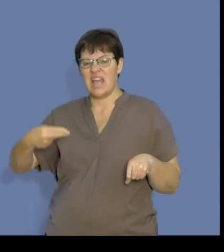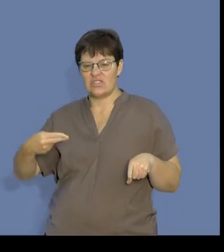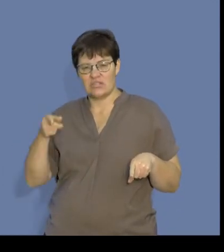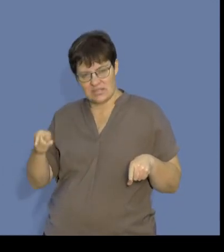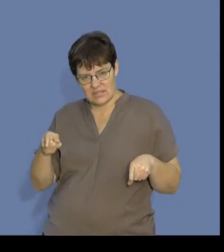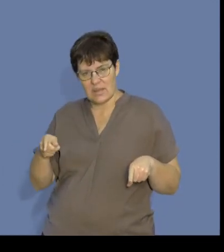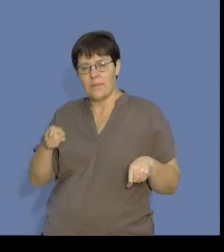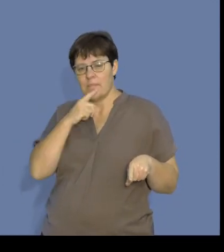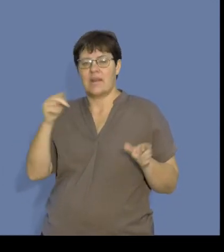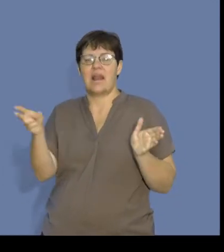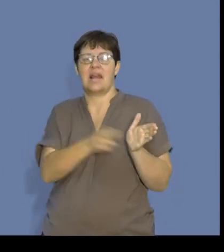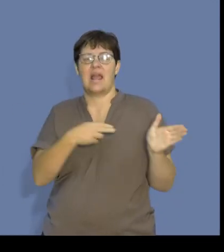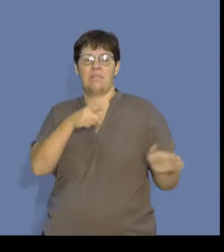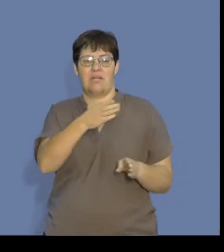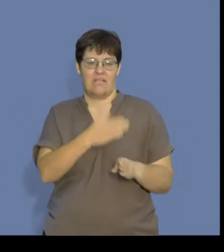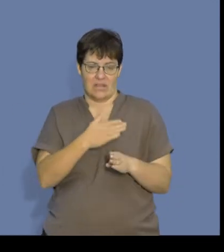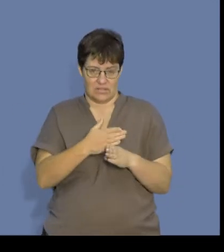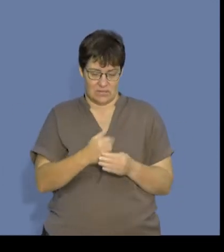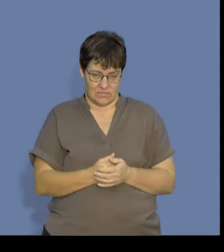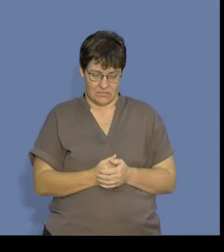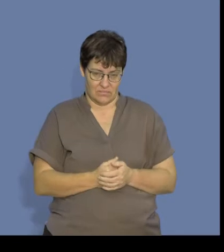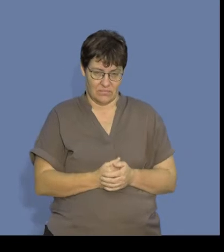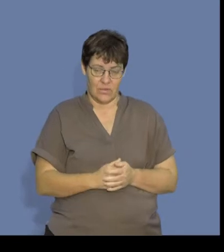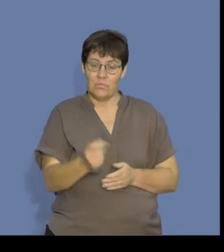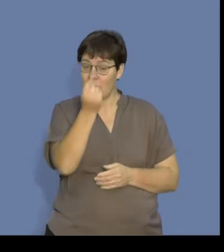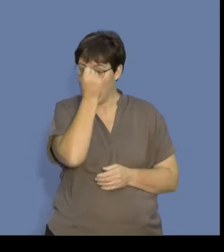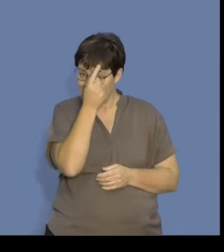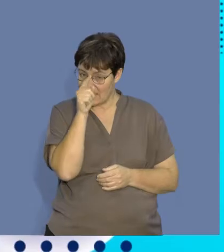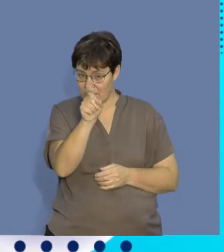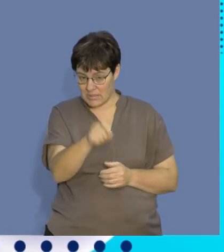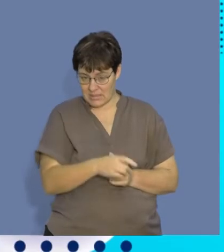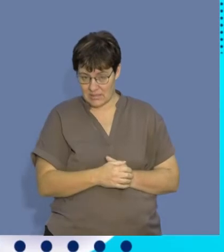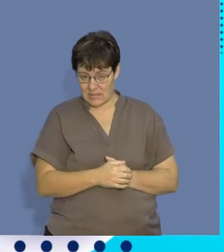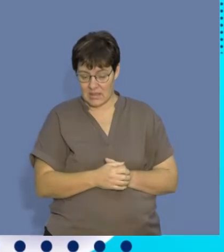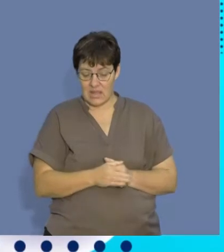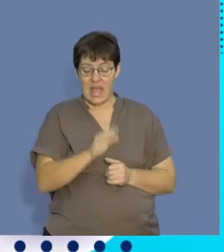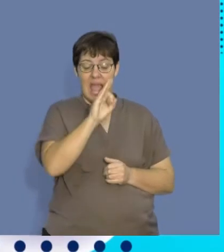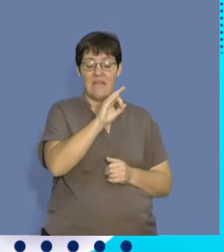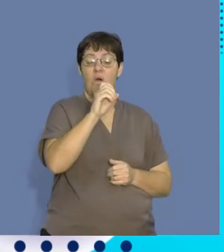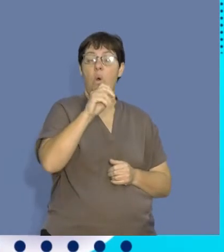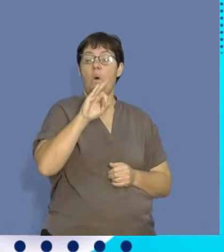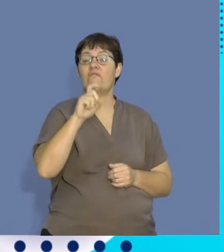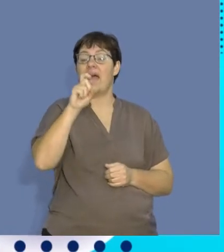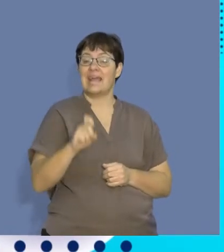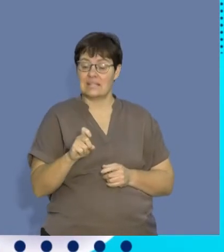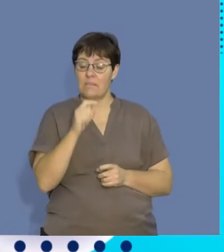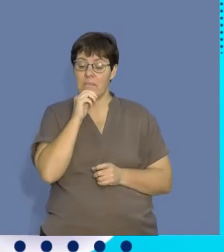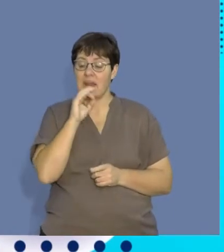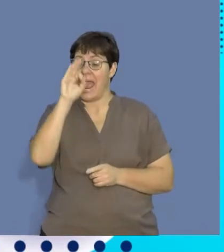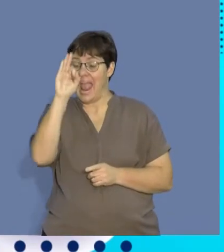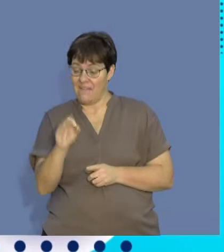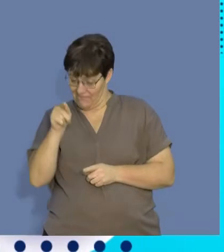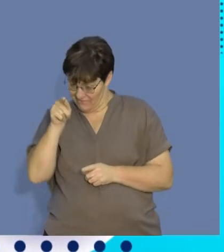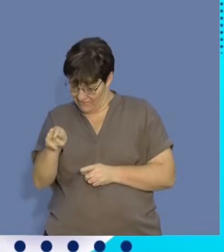be the label of your function, right? So you need to understand this. F of x means that f is